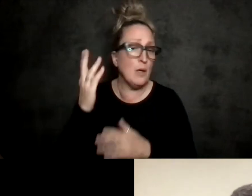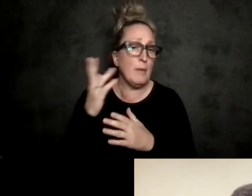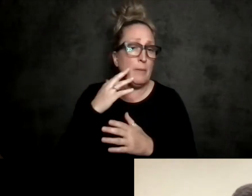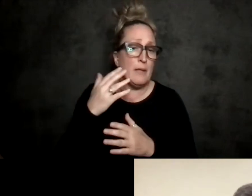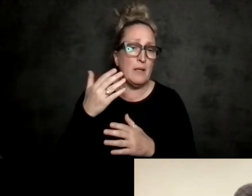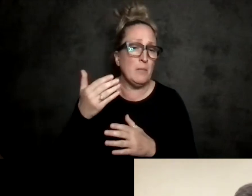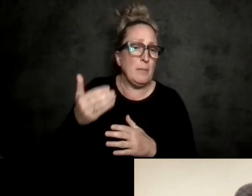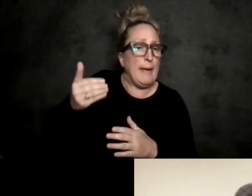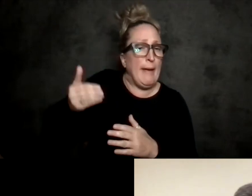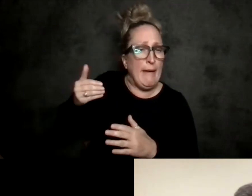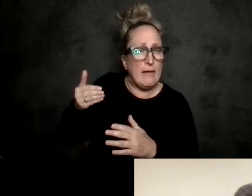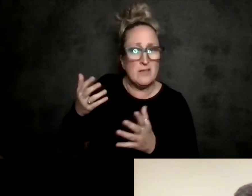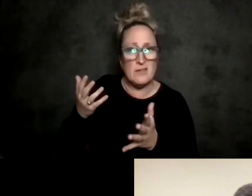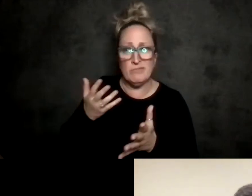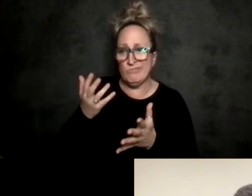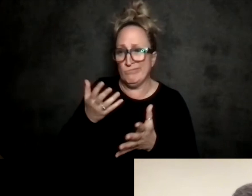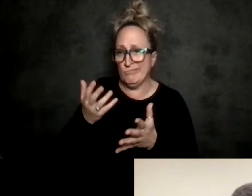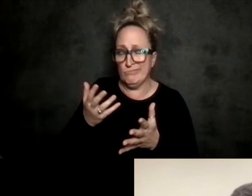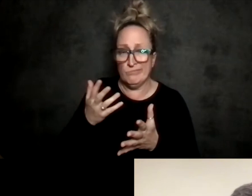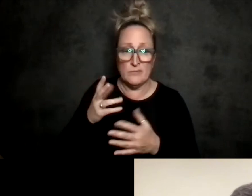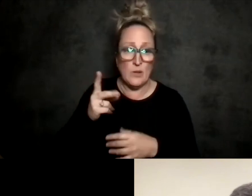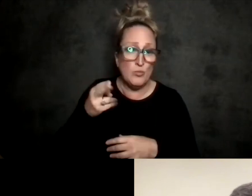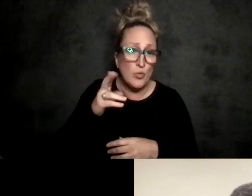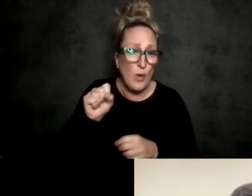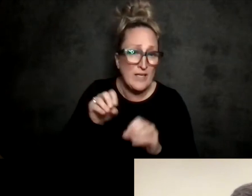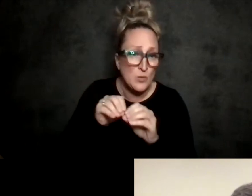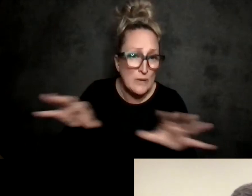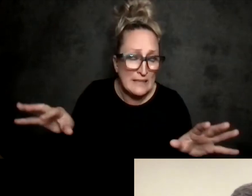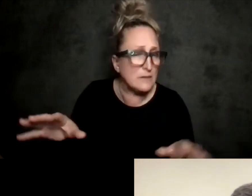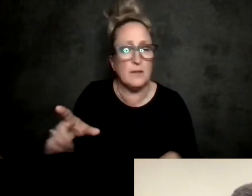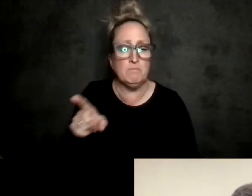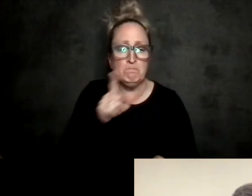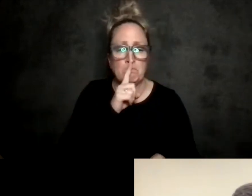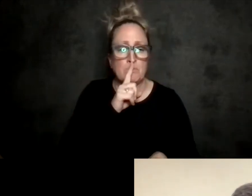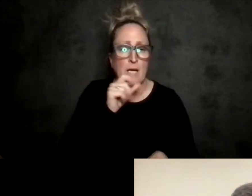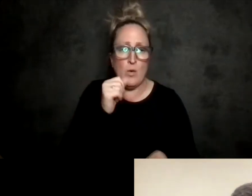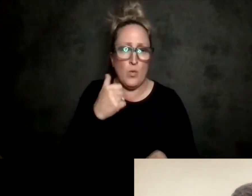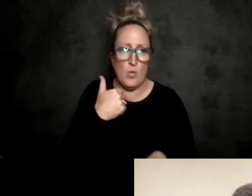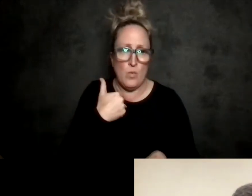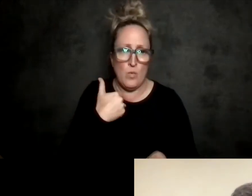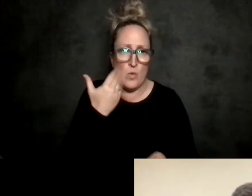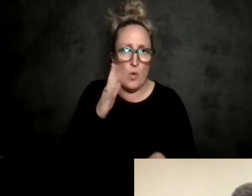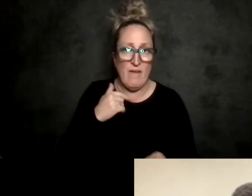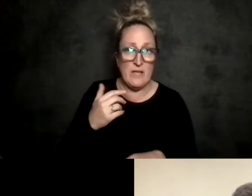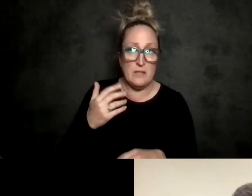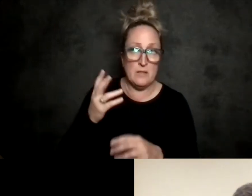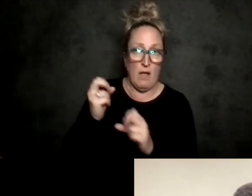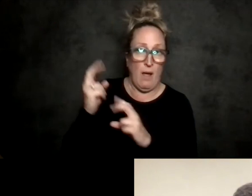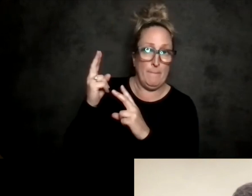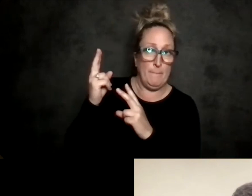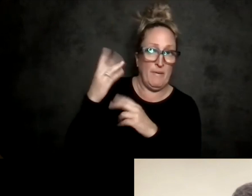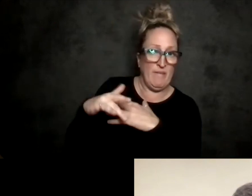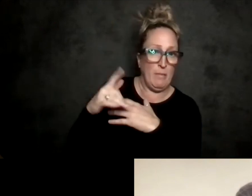past like press releases or something, but I don't know that we've got it up and about.